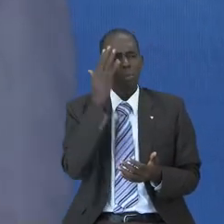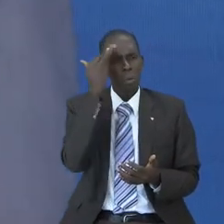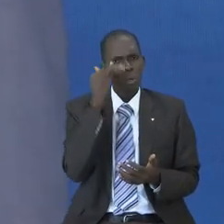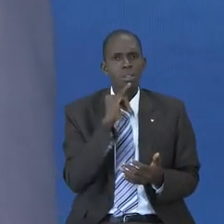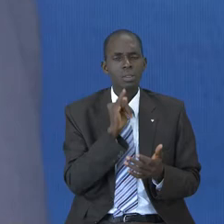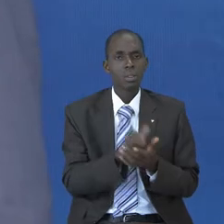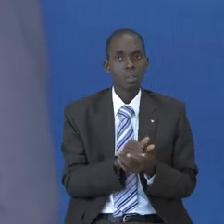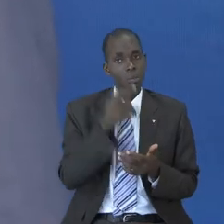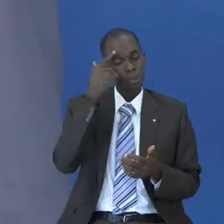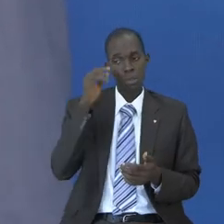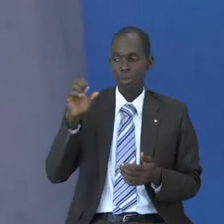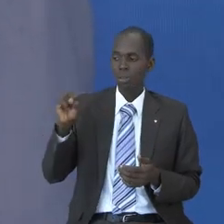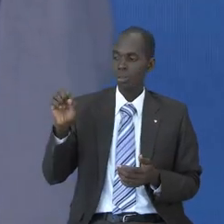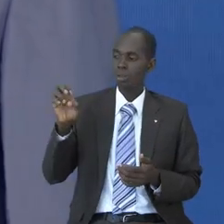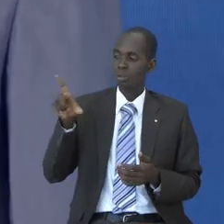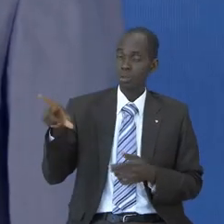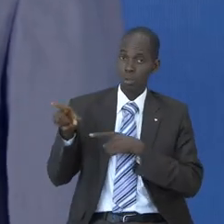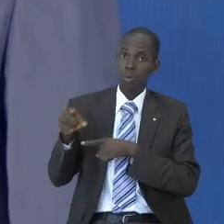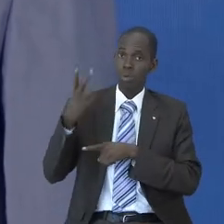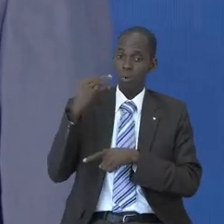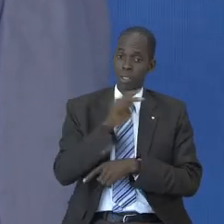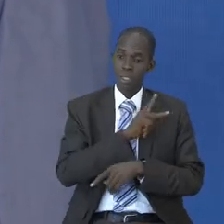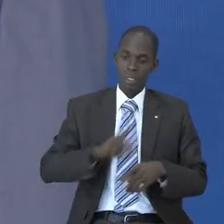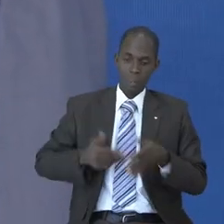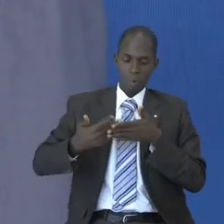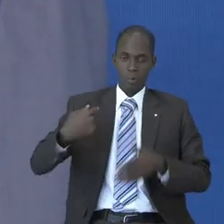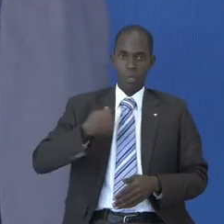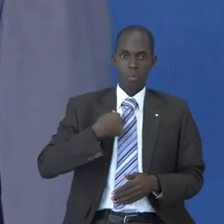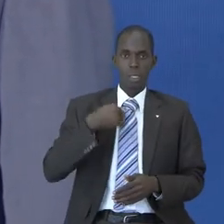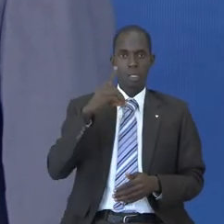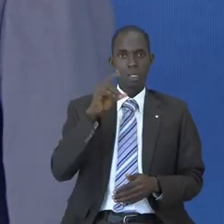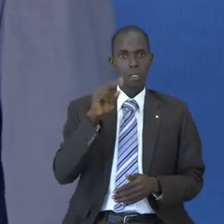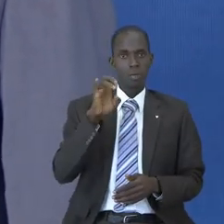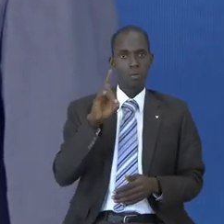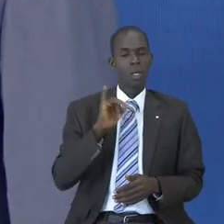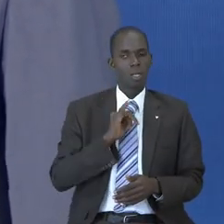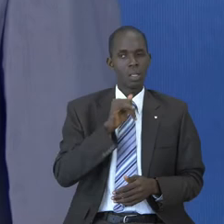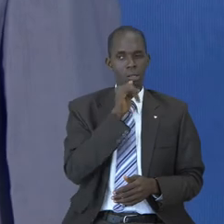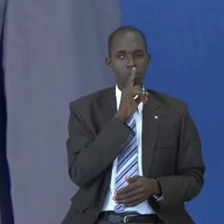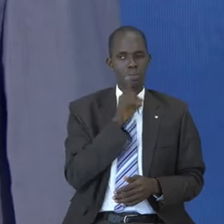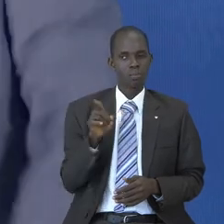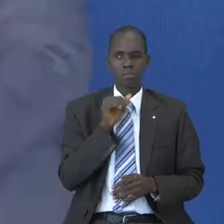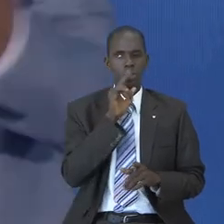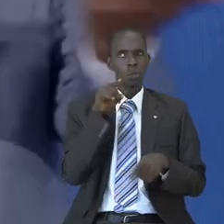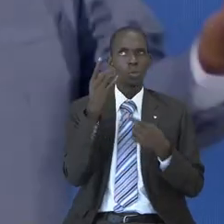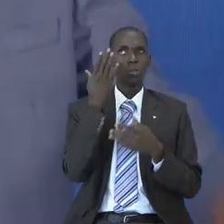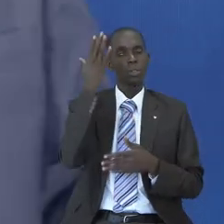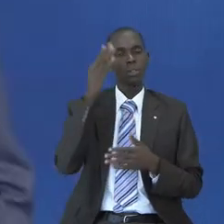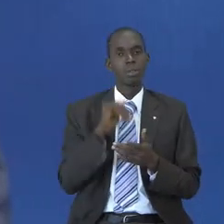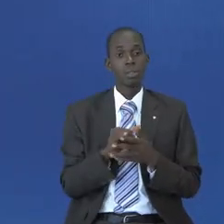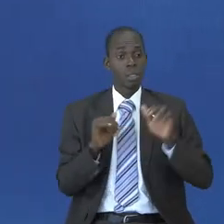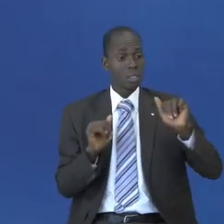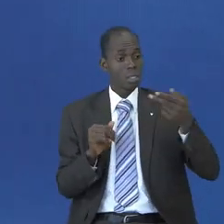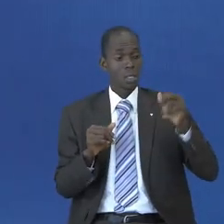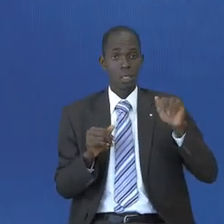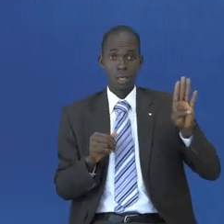Saul was king before me, and I'm sure he didn't make it. Ahab